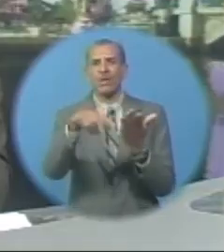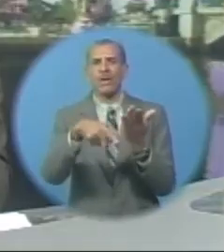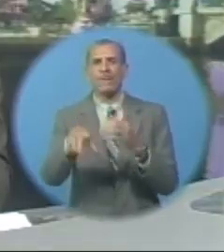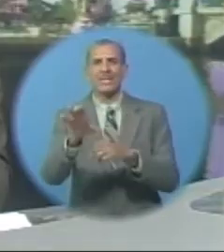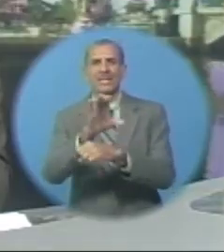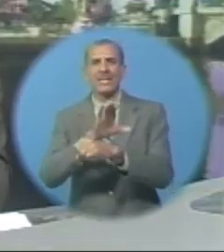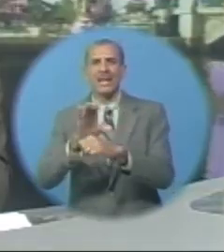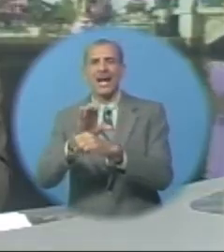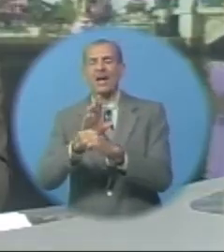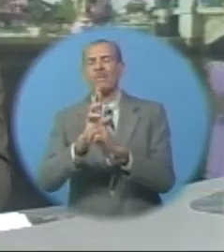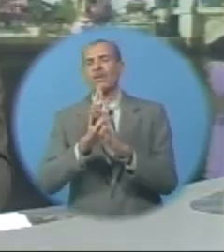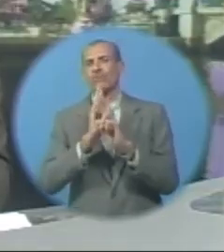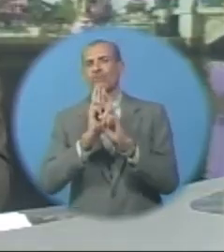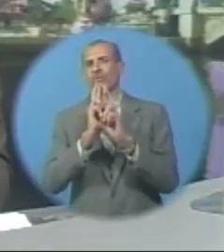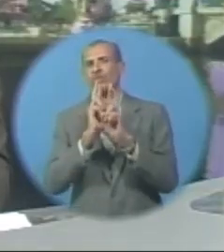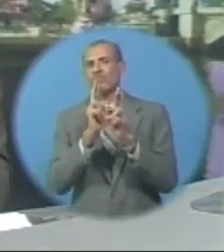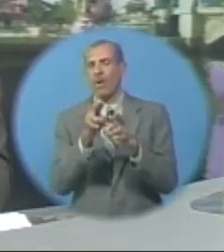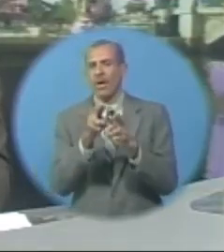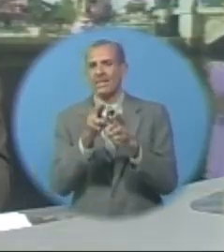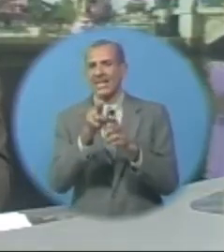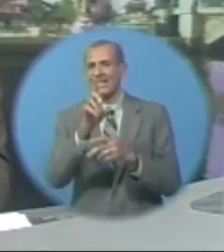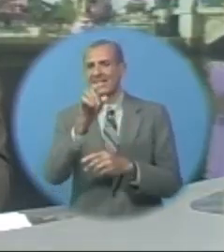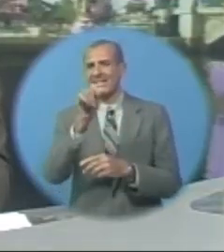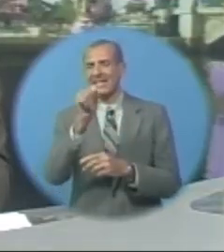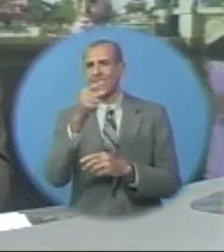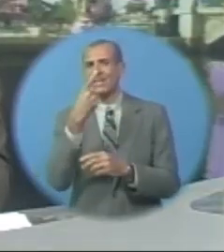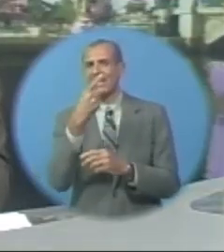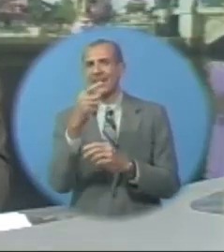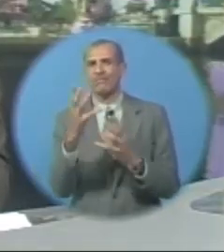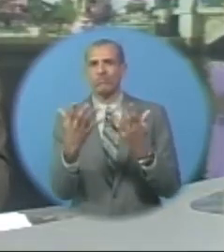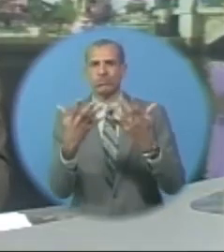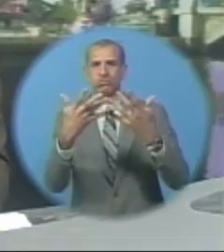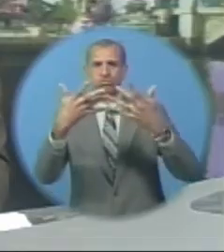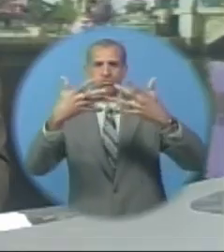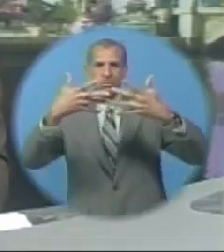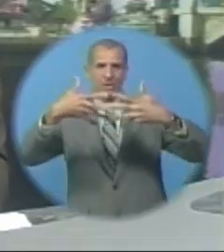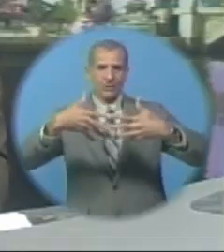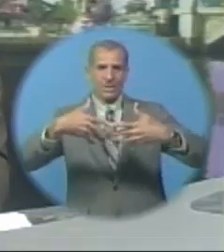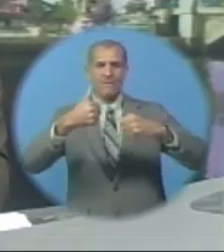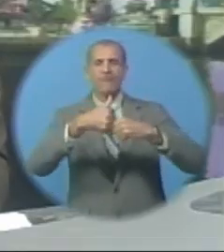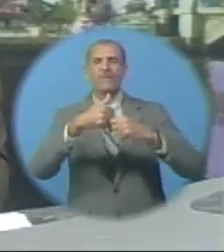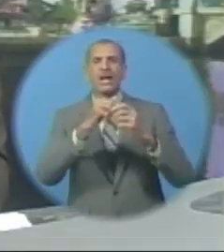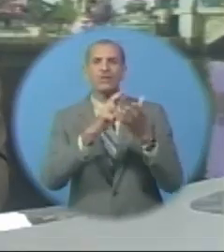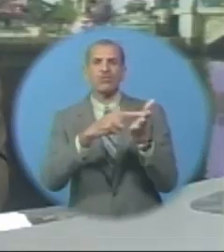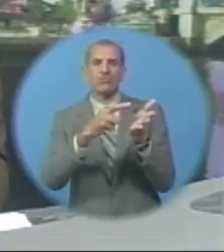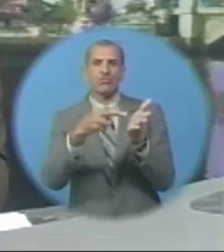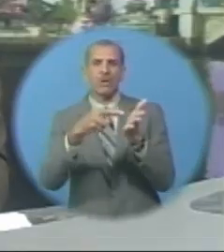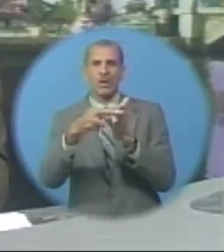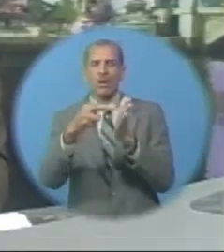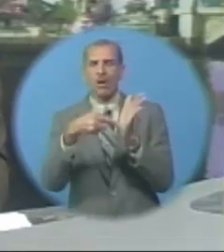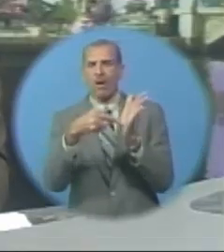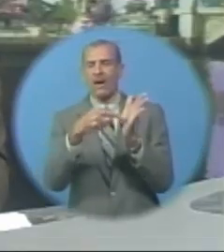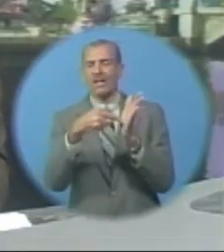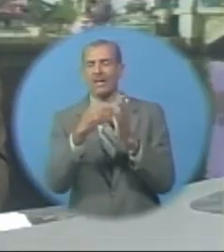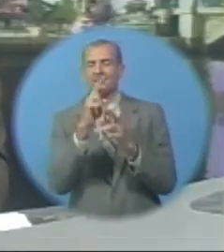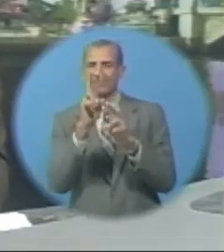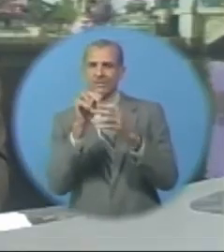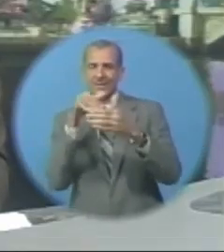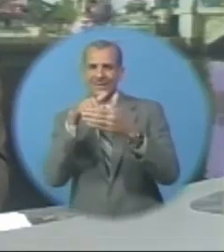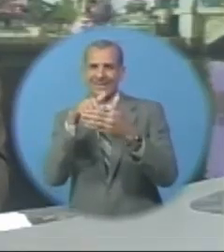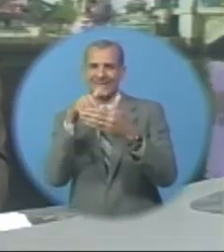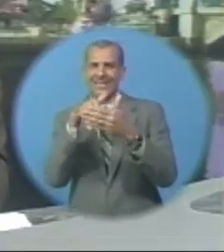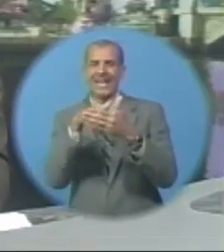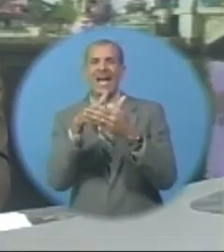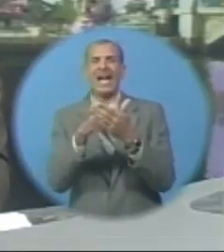Caribbean's HIV response. The database provides an integrated platform to record, analyze, and exchange information to